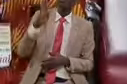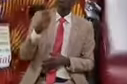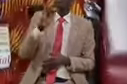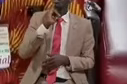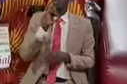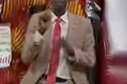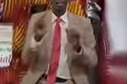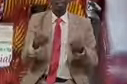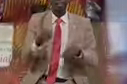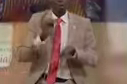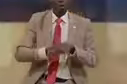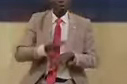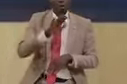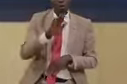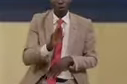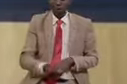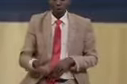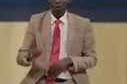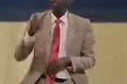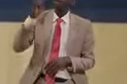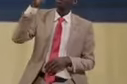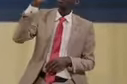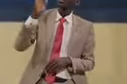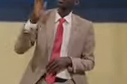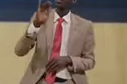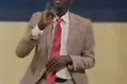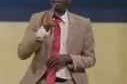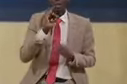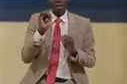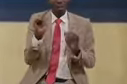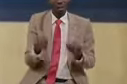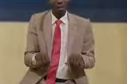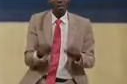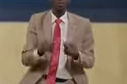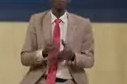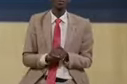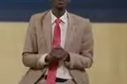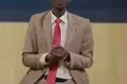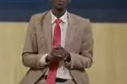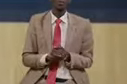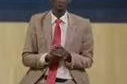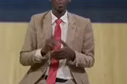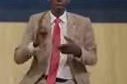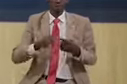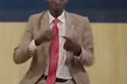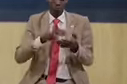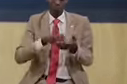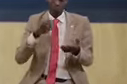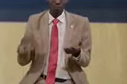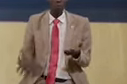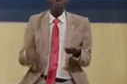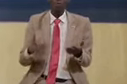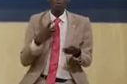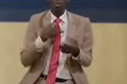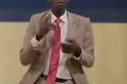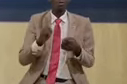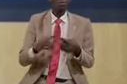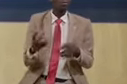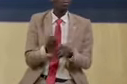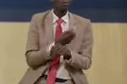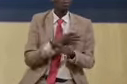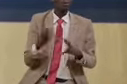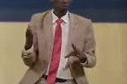your children, God is able to take away and to remove